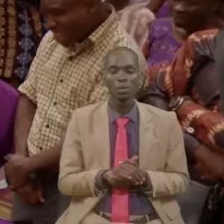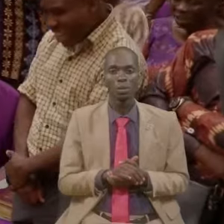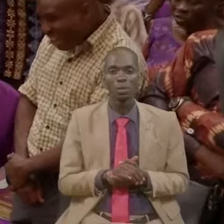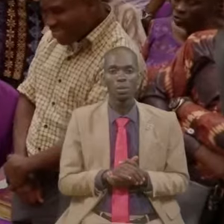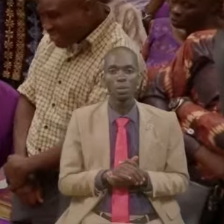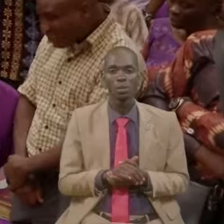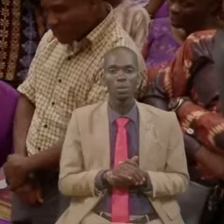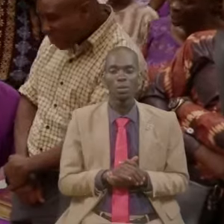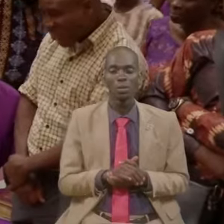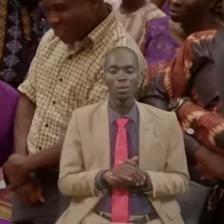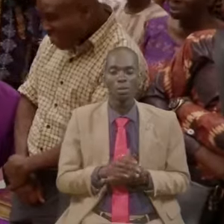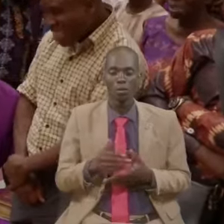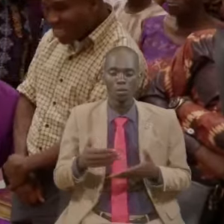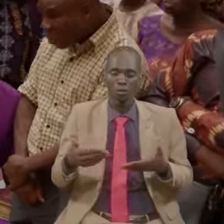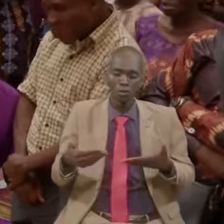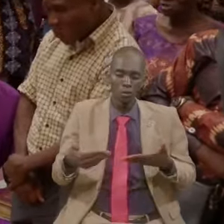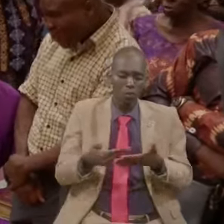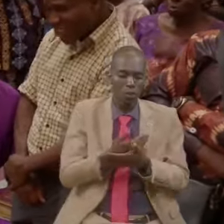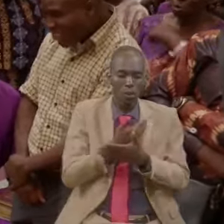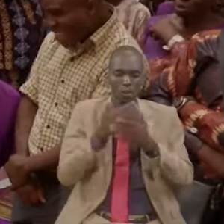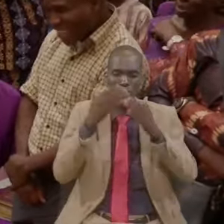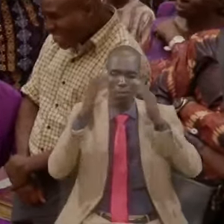Fresh focus